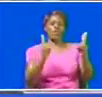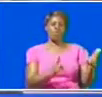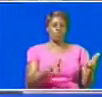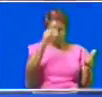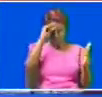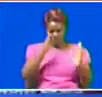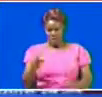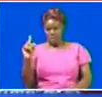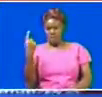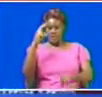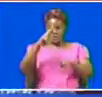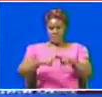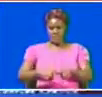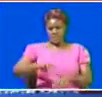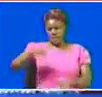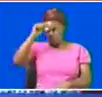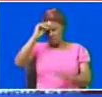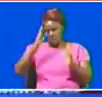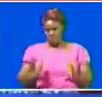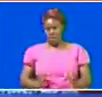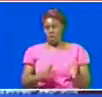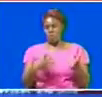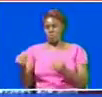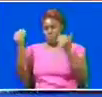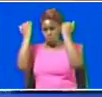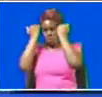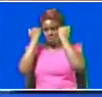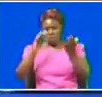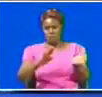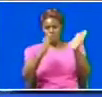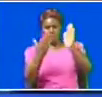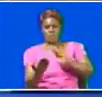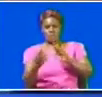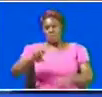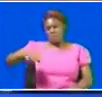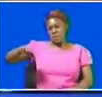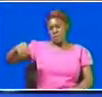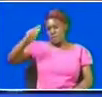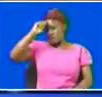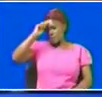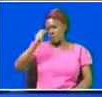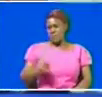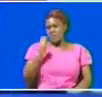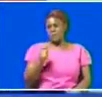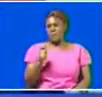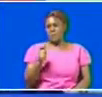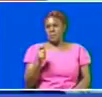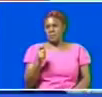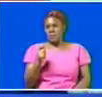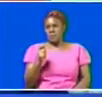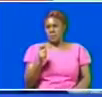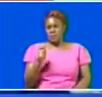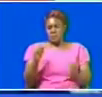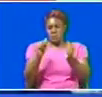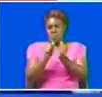Ojamong, the first sitting county governor to be charged in court, appeared before Milimani Chief Magistrate Douglas Ogoti, where he was